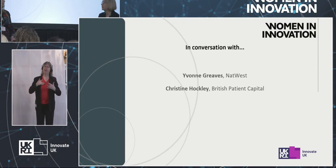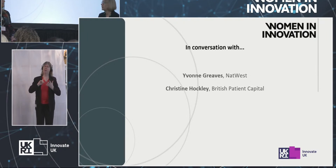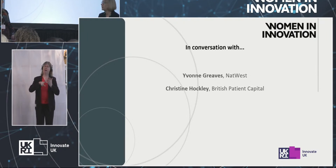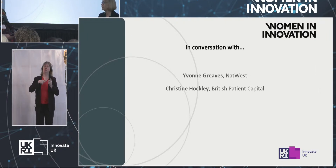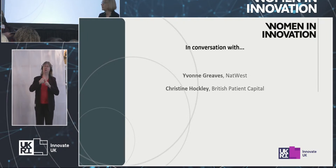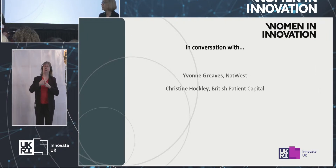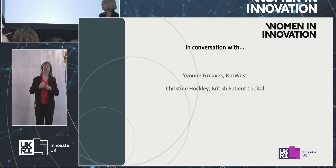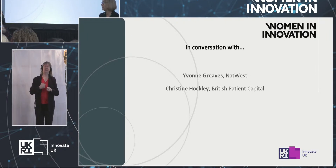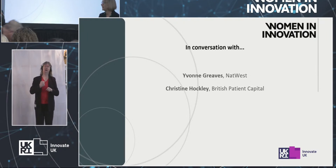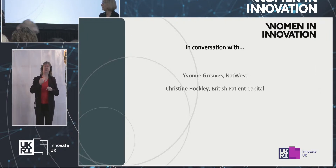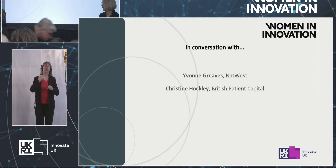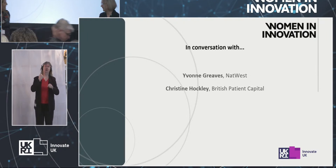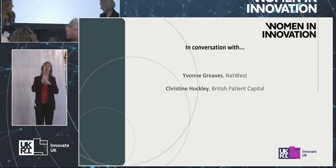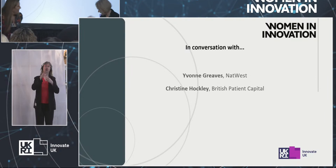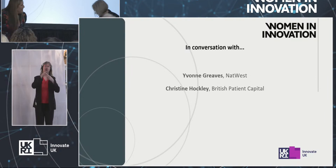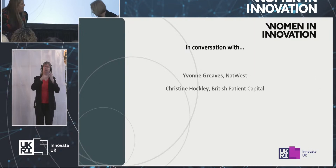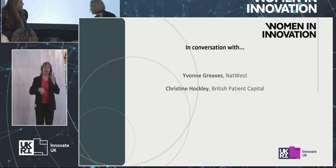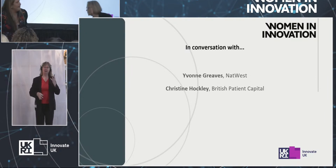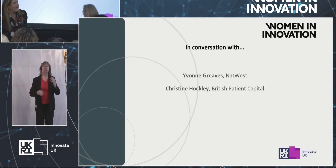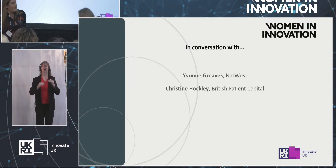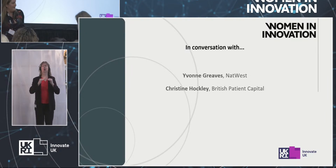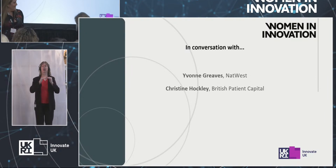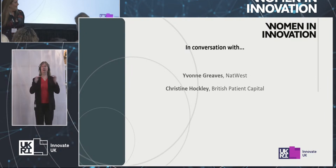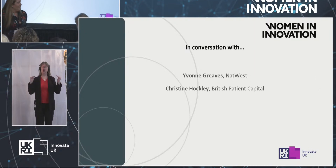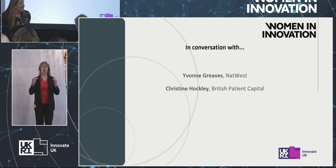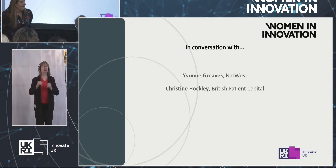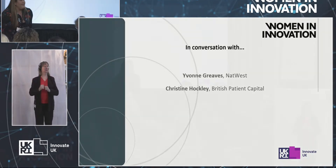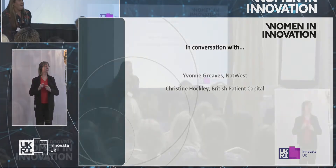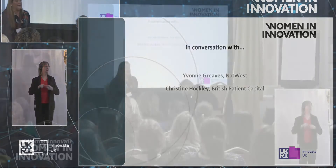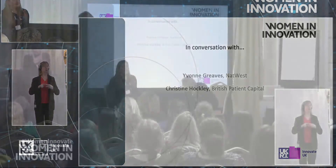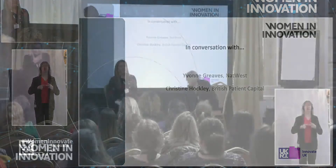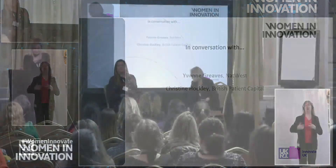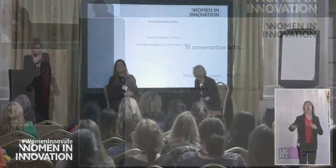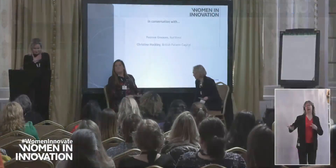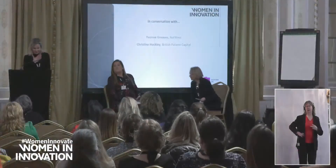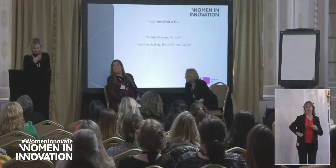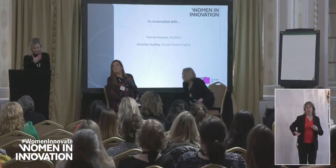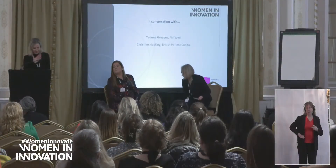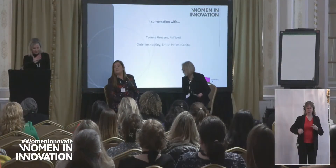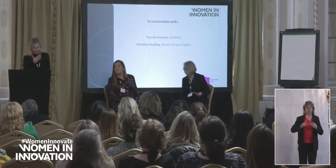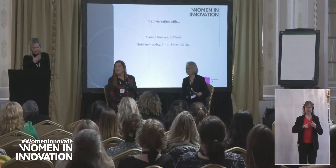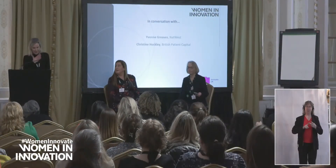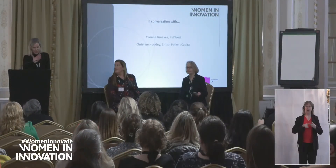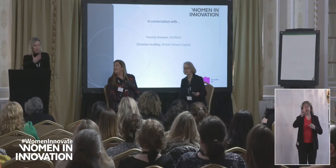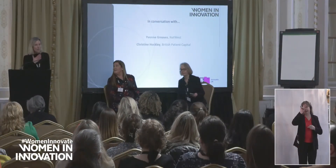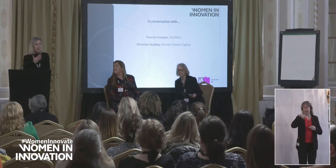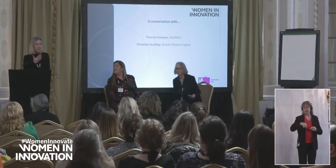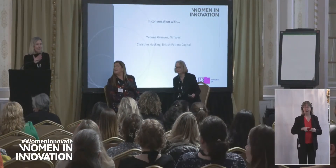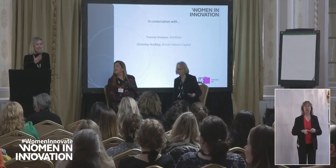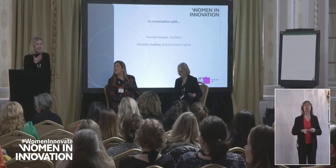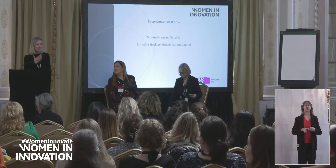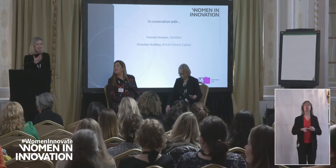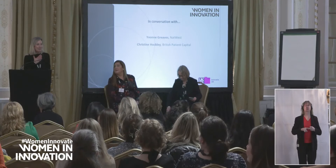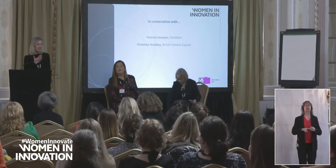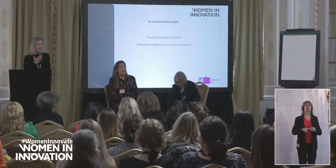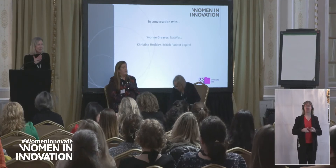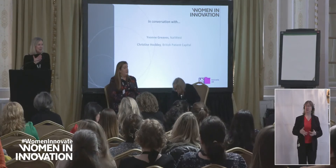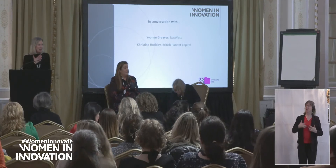around gender equality in business, entrepreneurship and innovation. What's